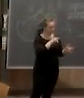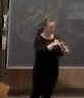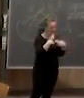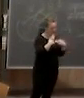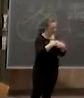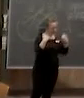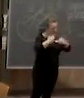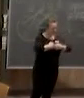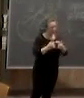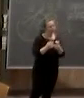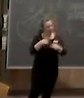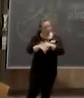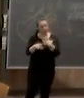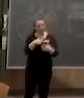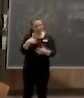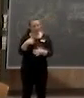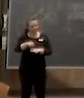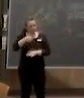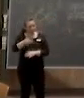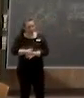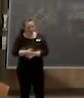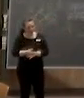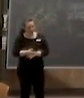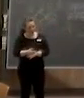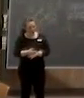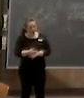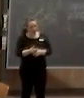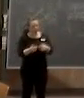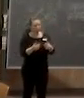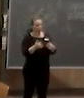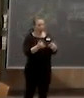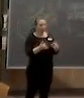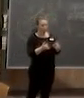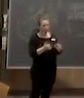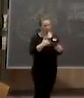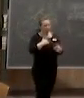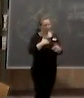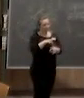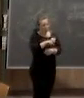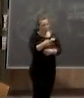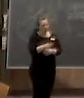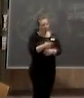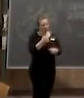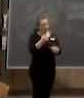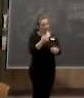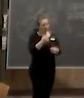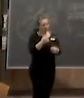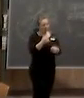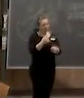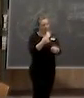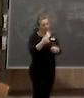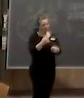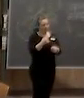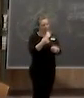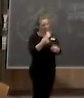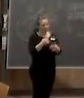not a Danish website. But when business to consumer customer, when private customers do that, they expect not to